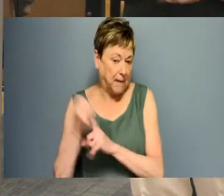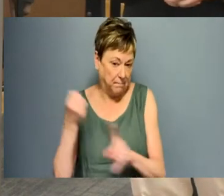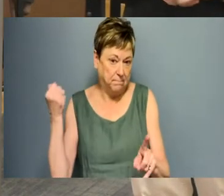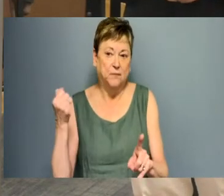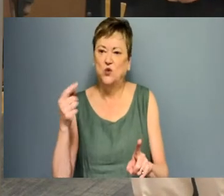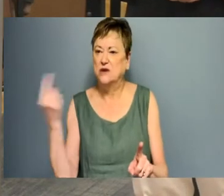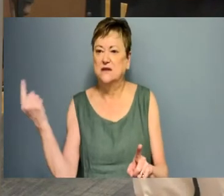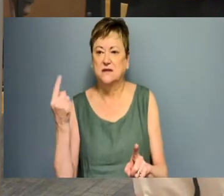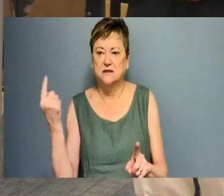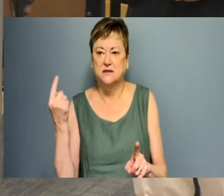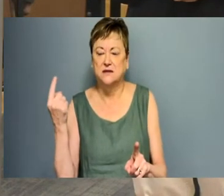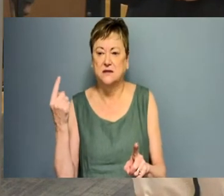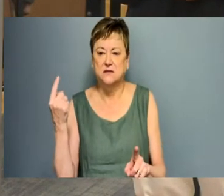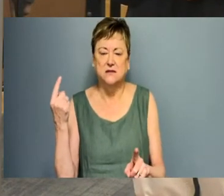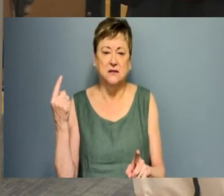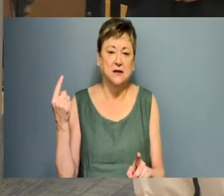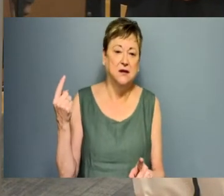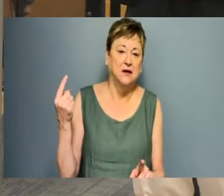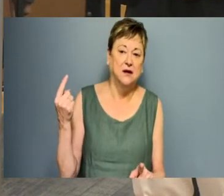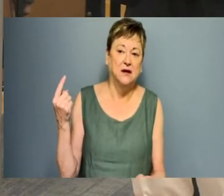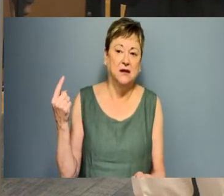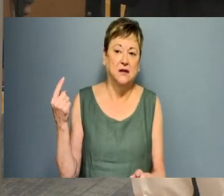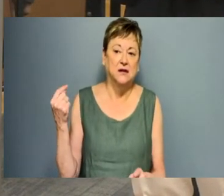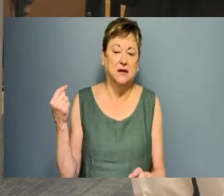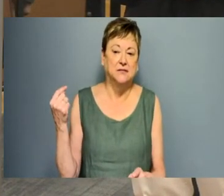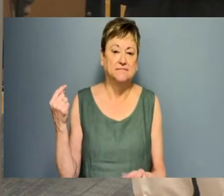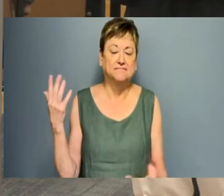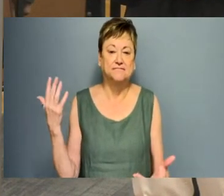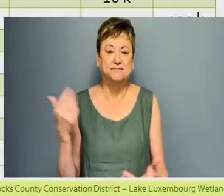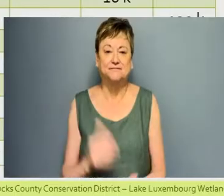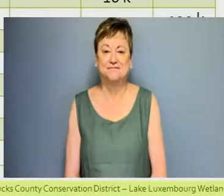throws the project off. And what's the